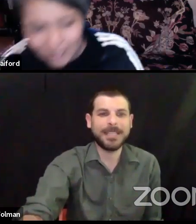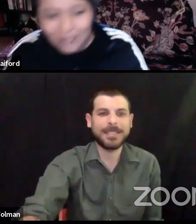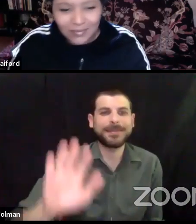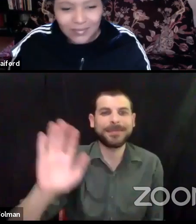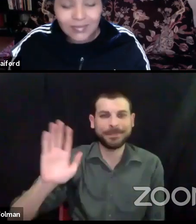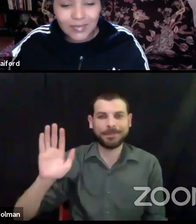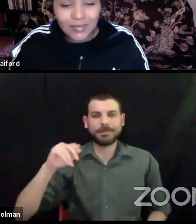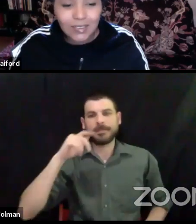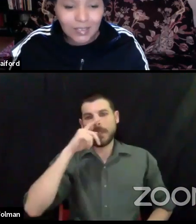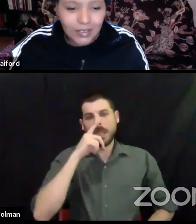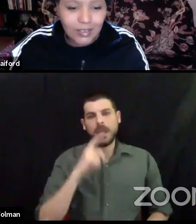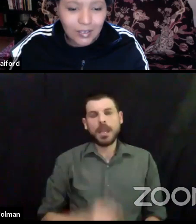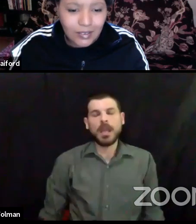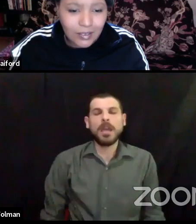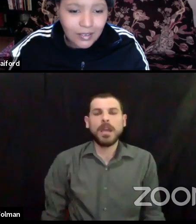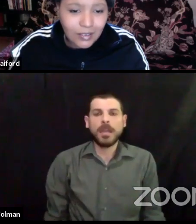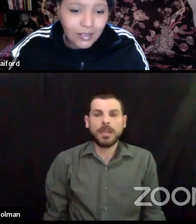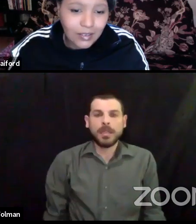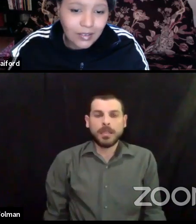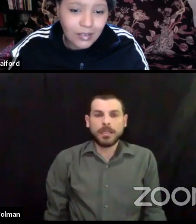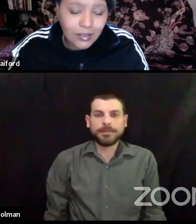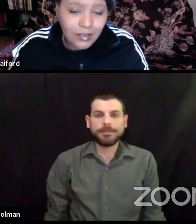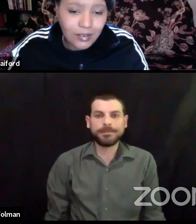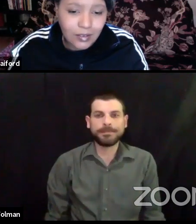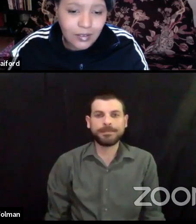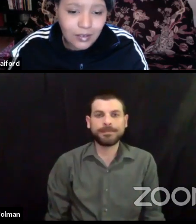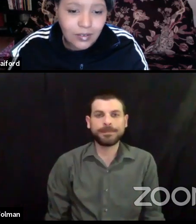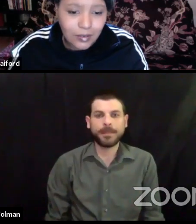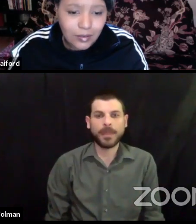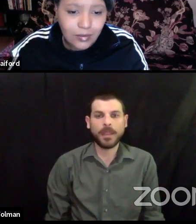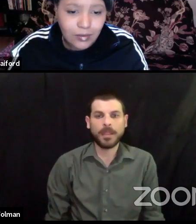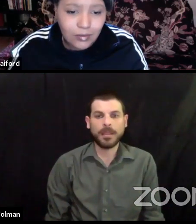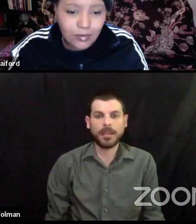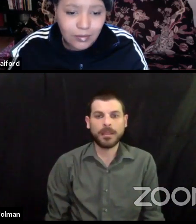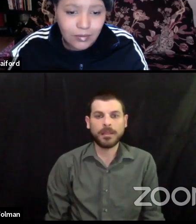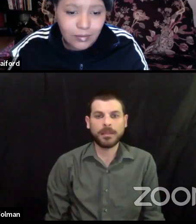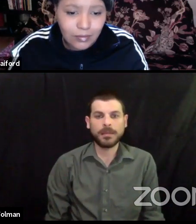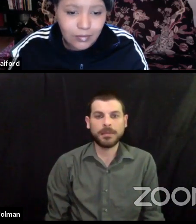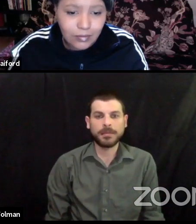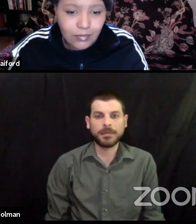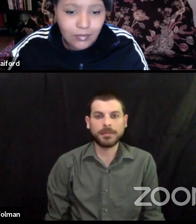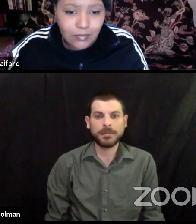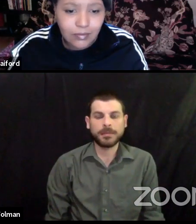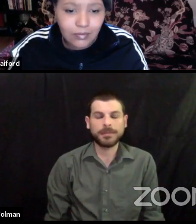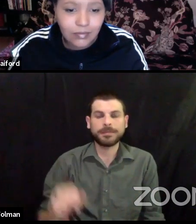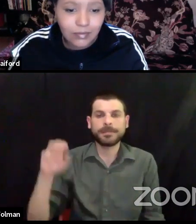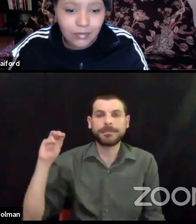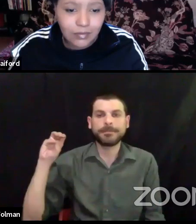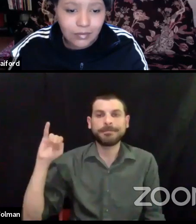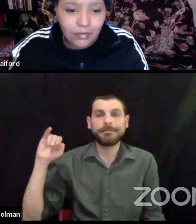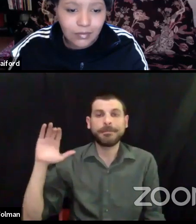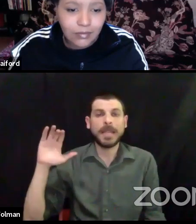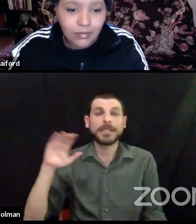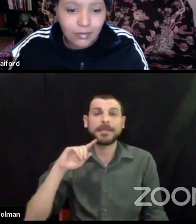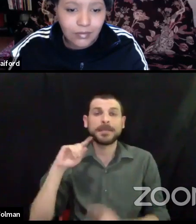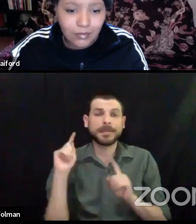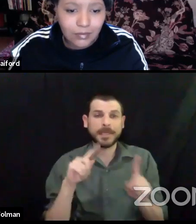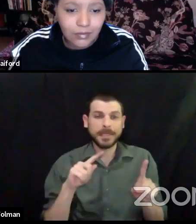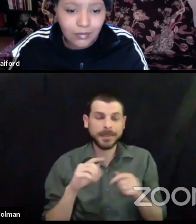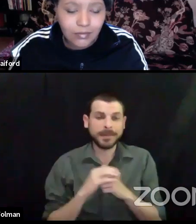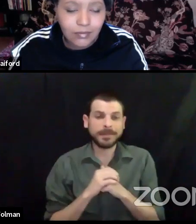Yeah, no, that's what's up. And then Anna had mentioned that it's the brother who got